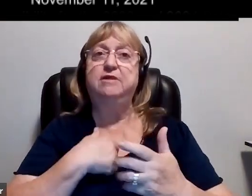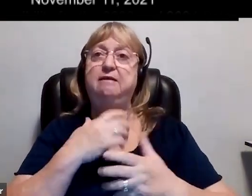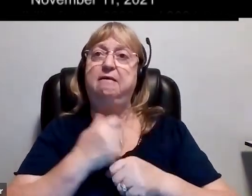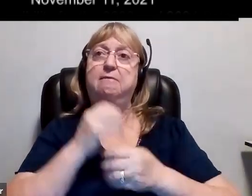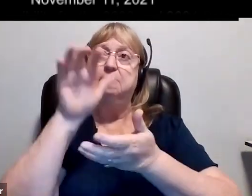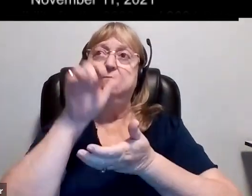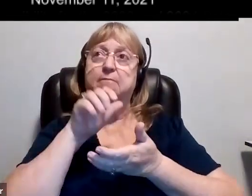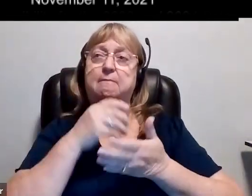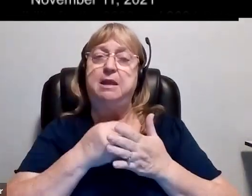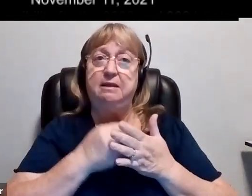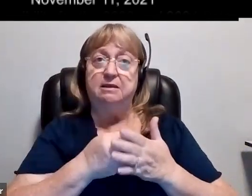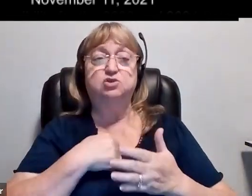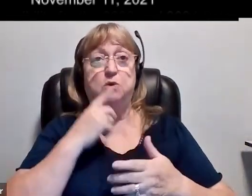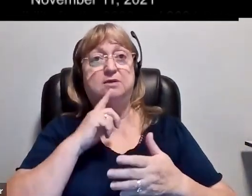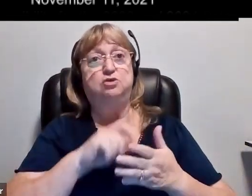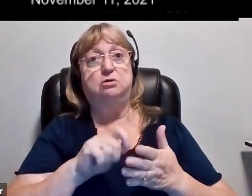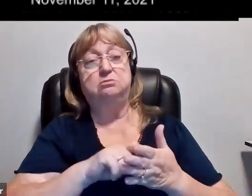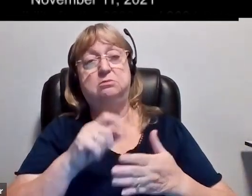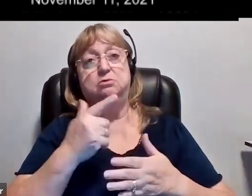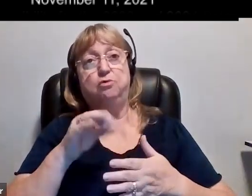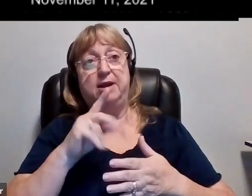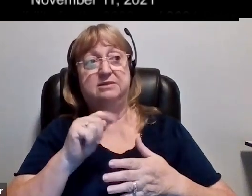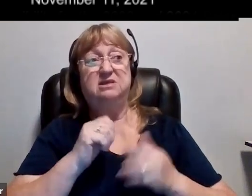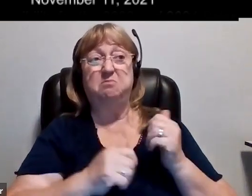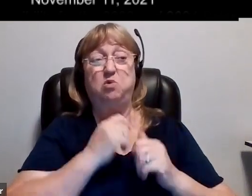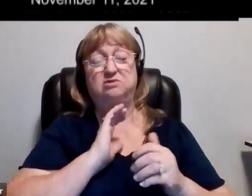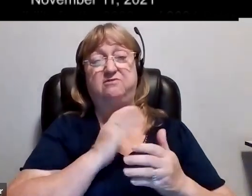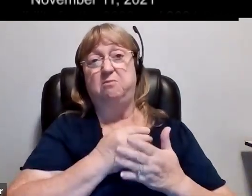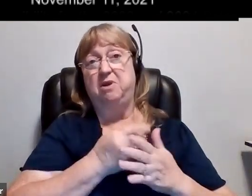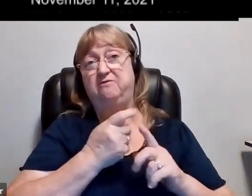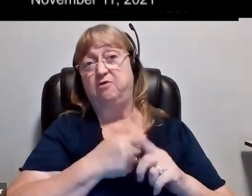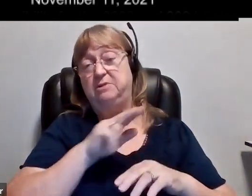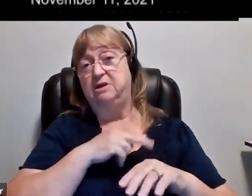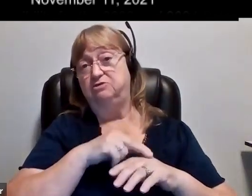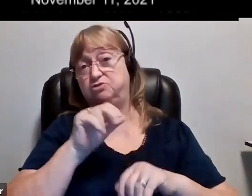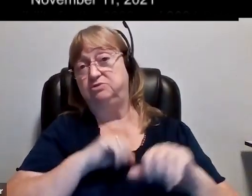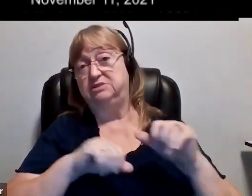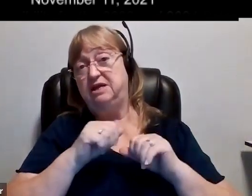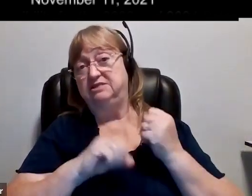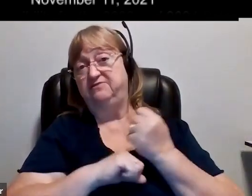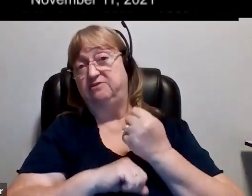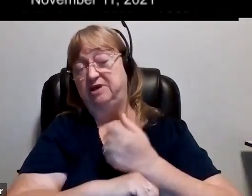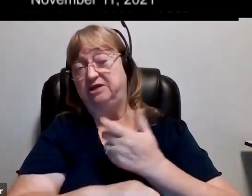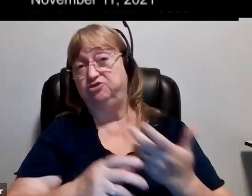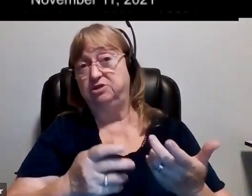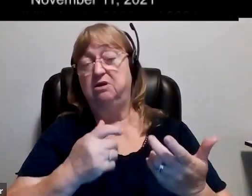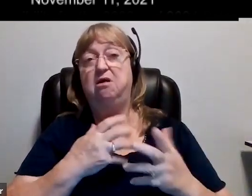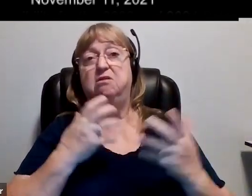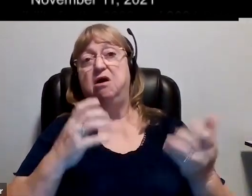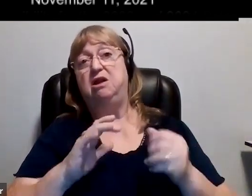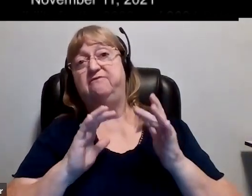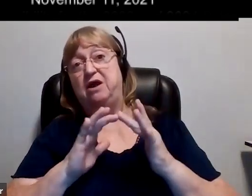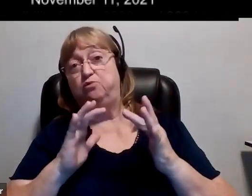way. Most of our funding comes from the National Science Foundation. So we do a lot of outreach